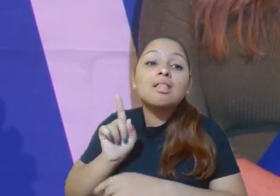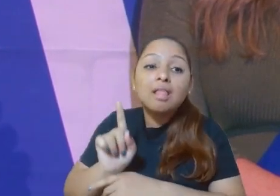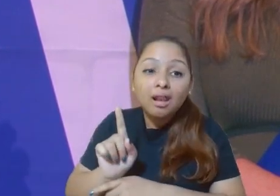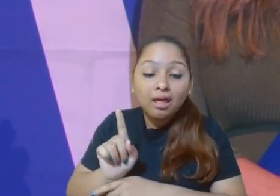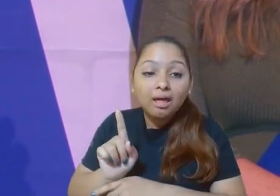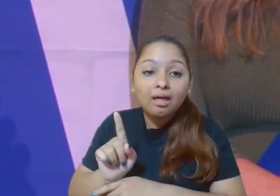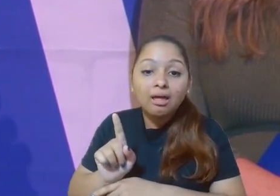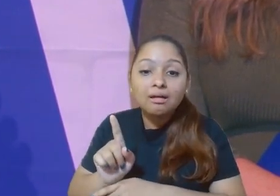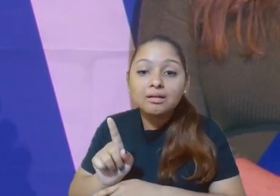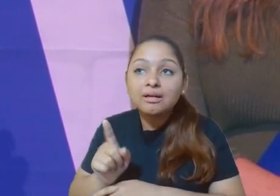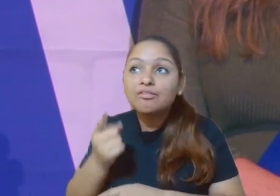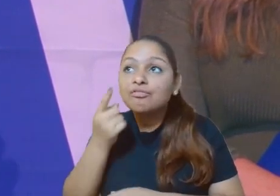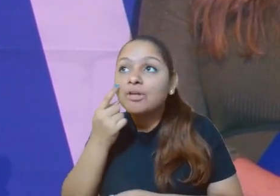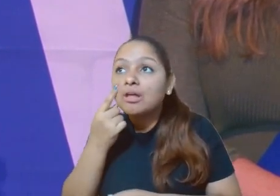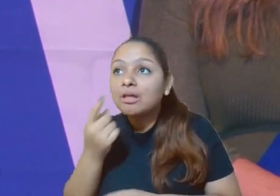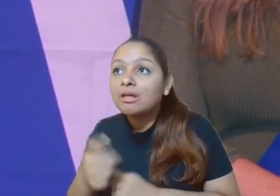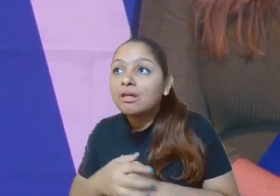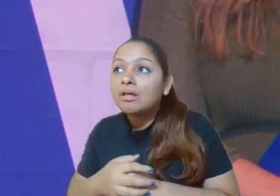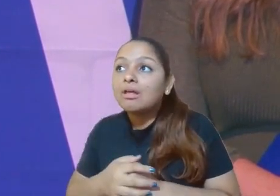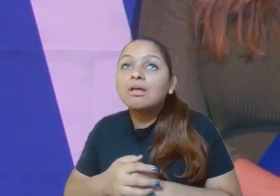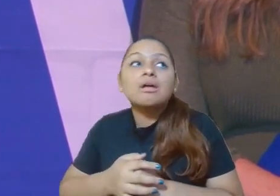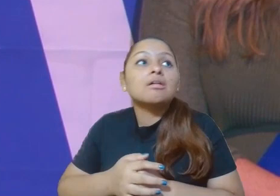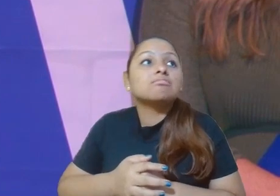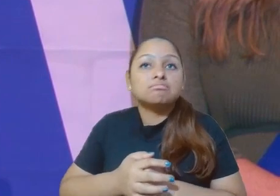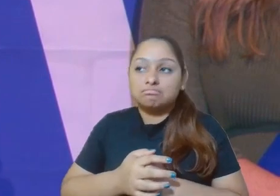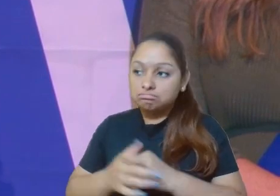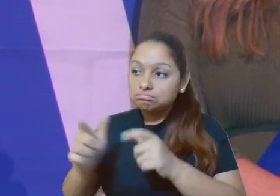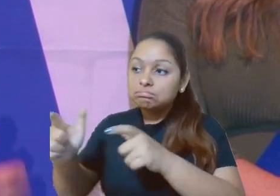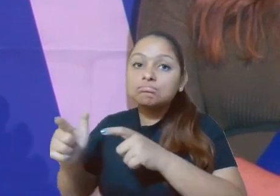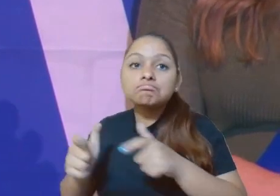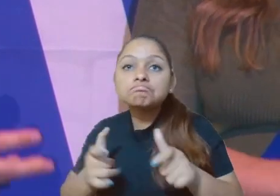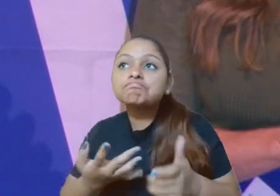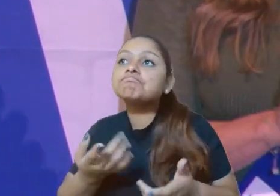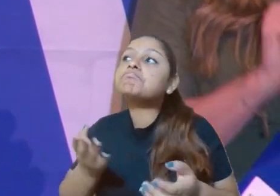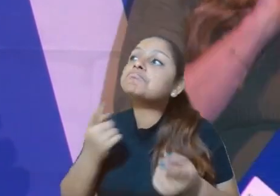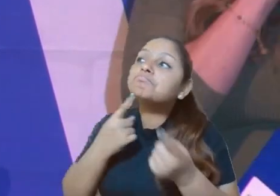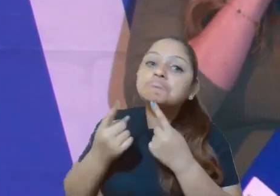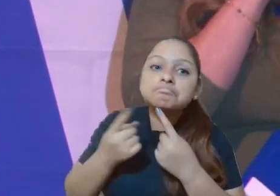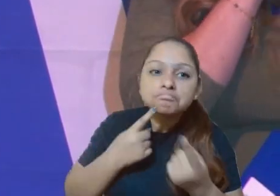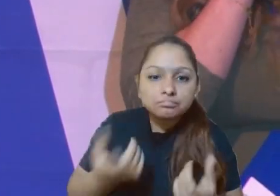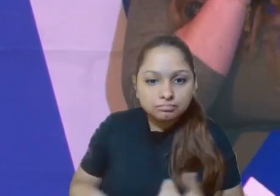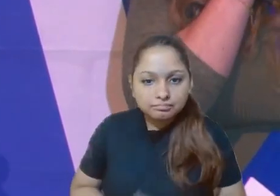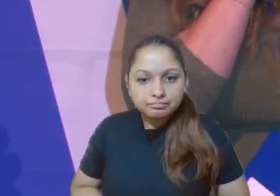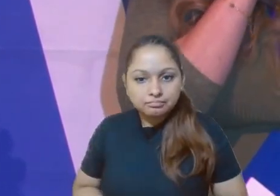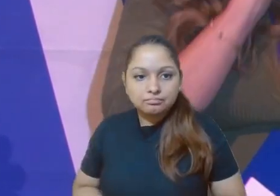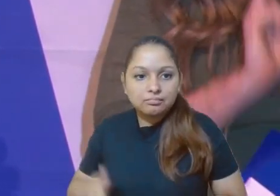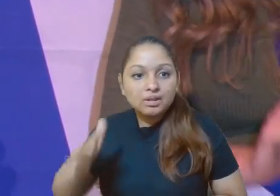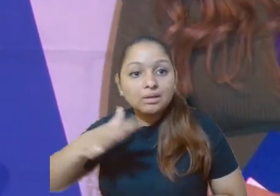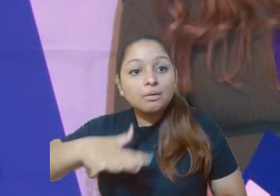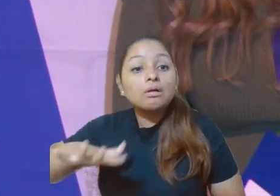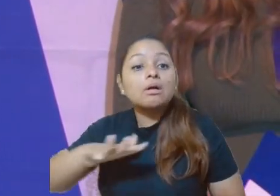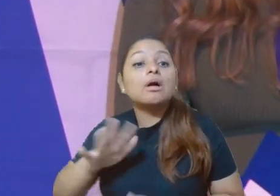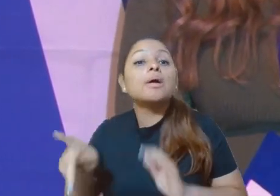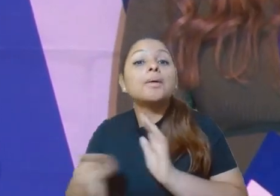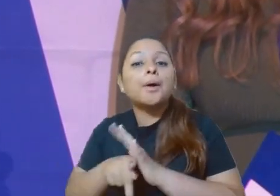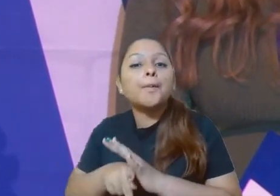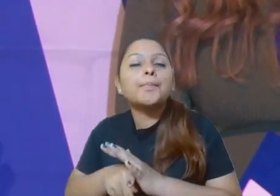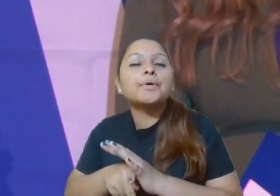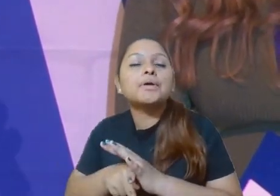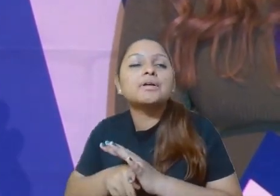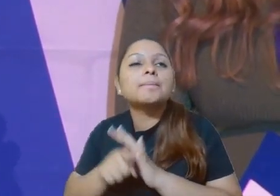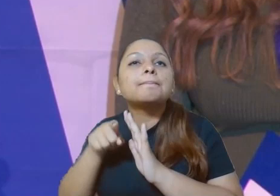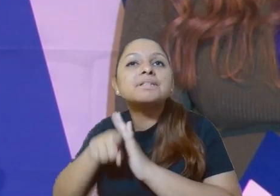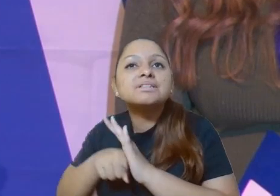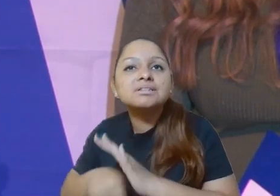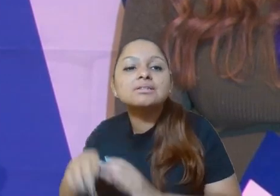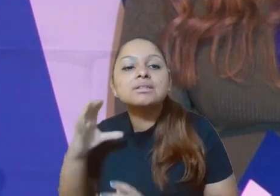to? It's not a person. Which department of which university is an expert in pulp? So we don't have